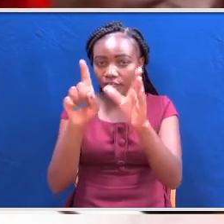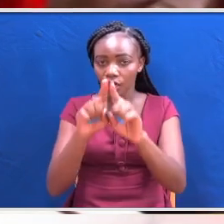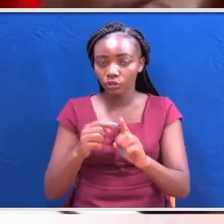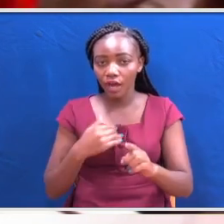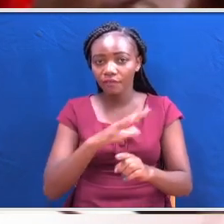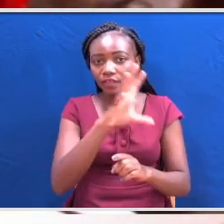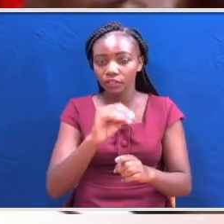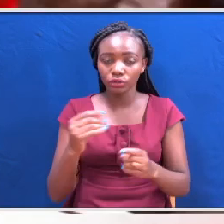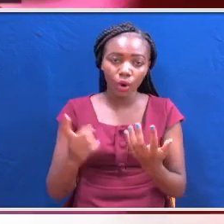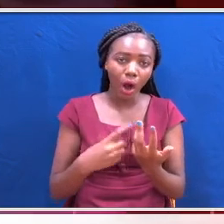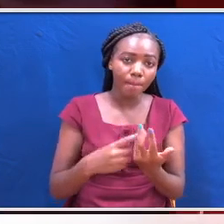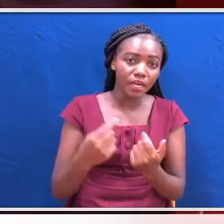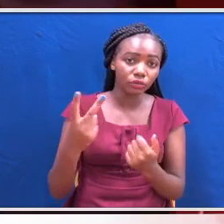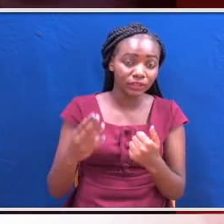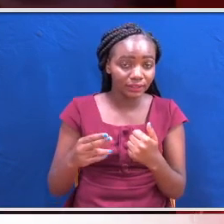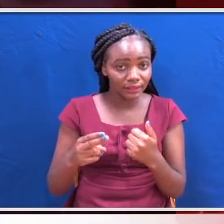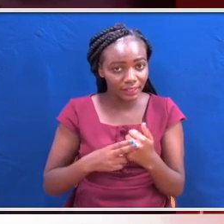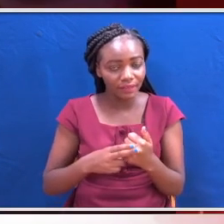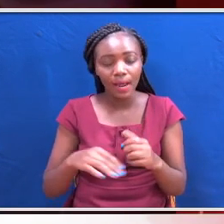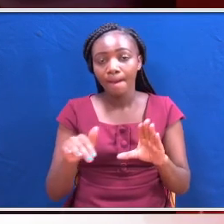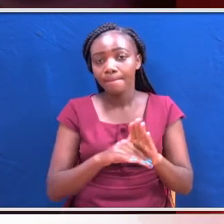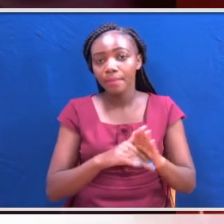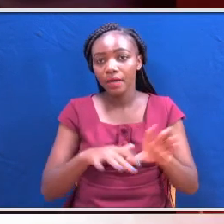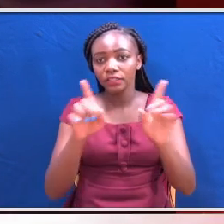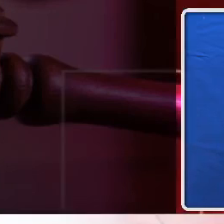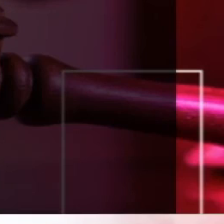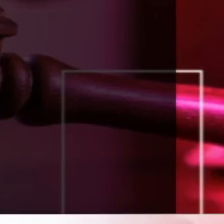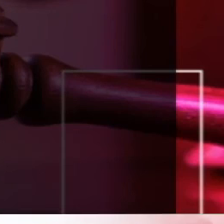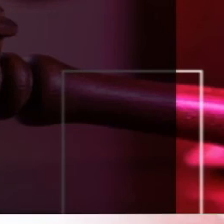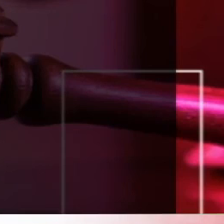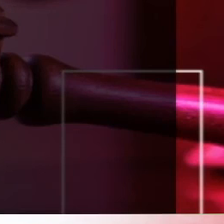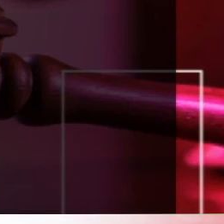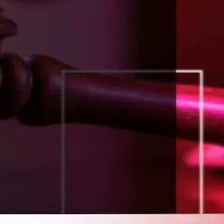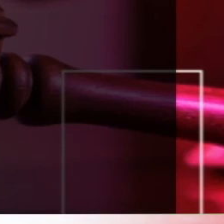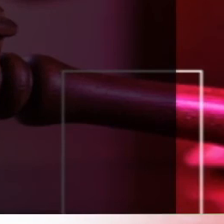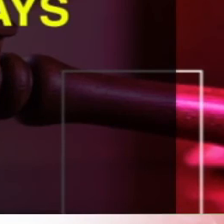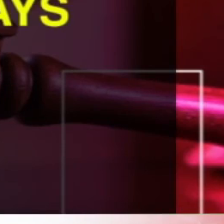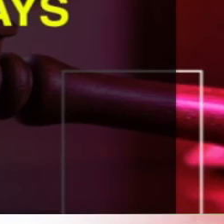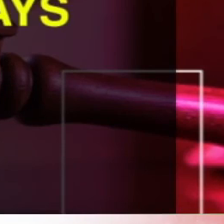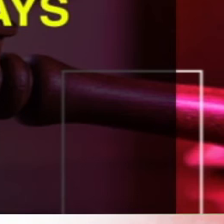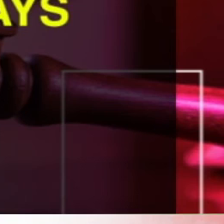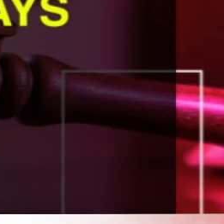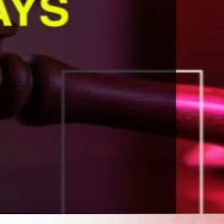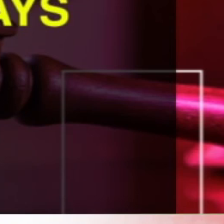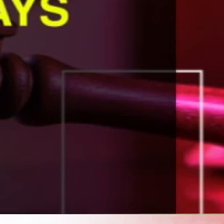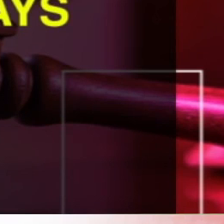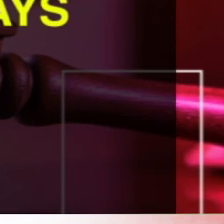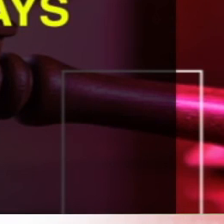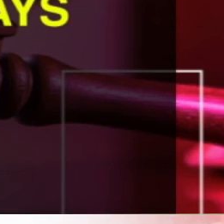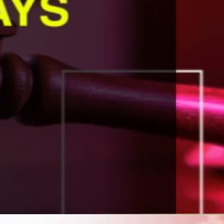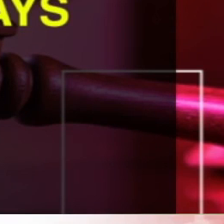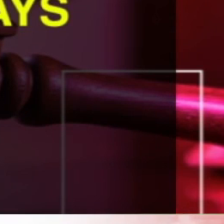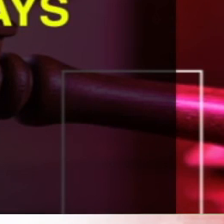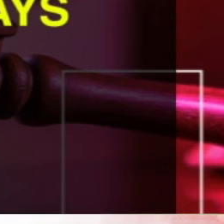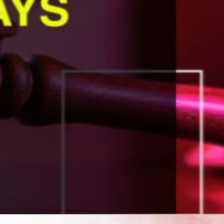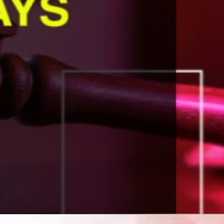to 27. The JSC will vote and nominate the most qualified applicants in 7 days after concluding the interviews.